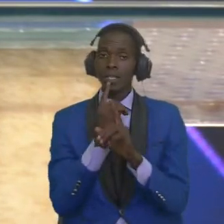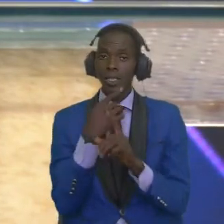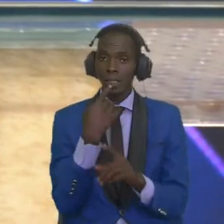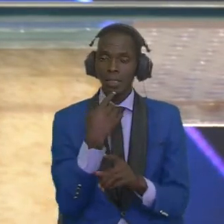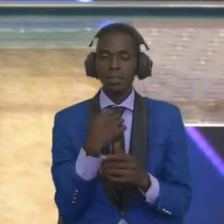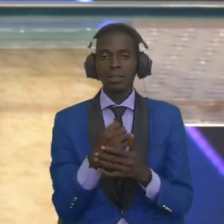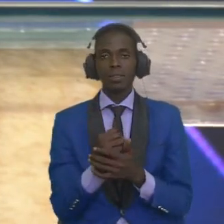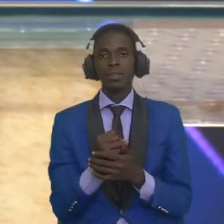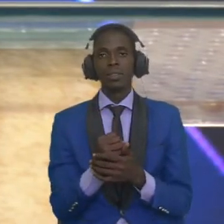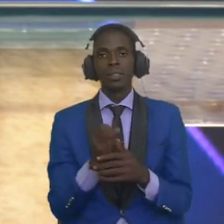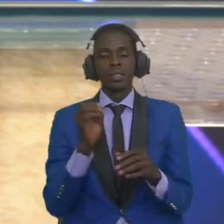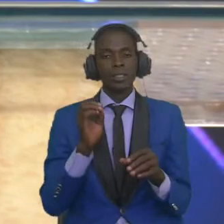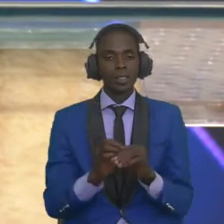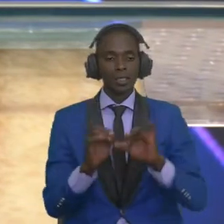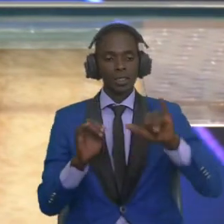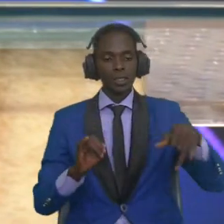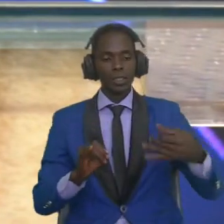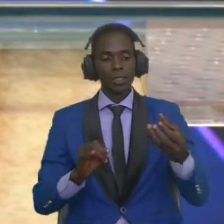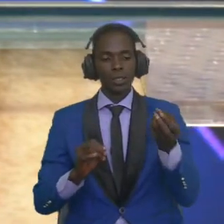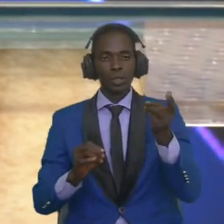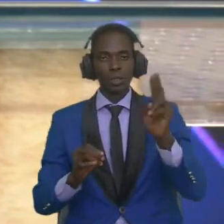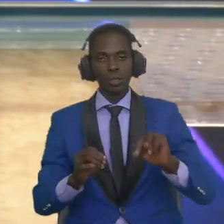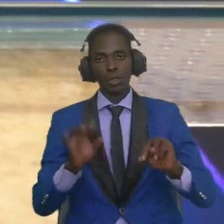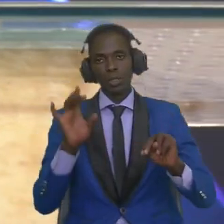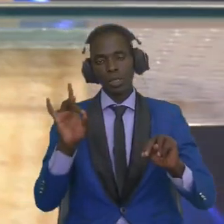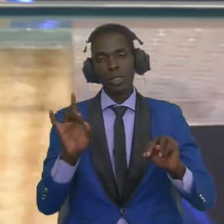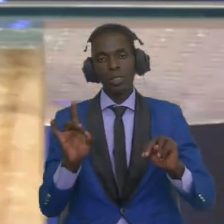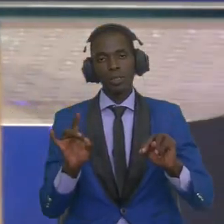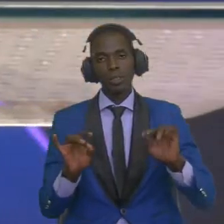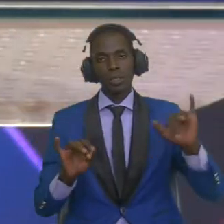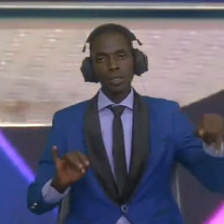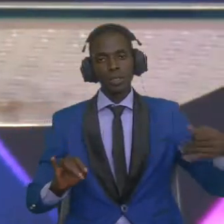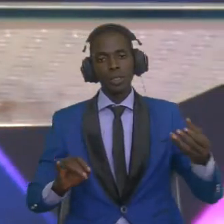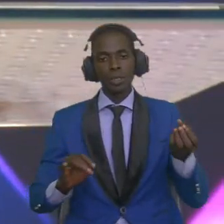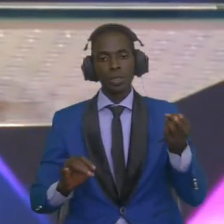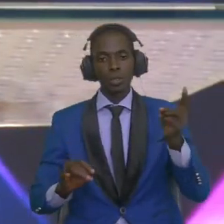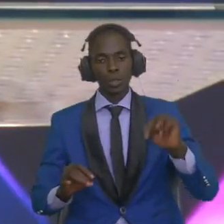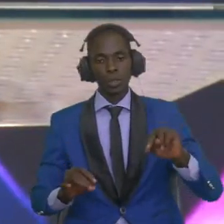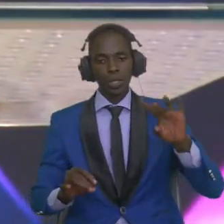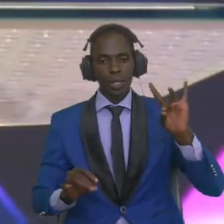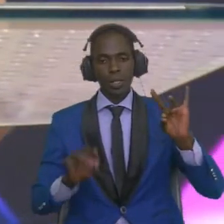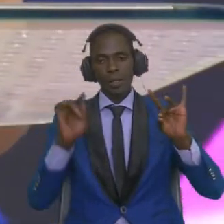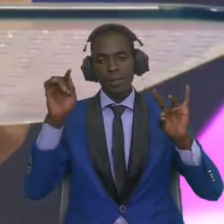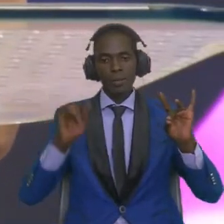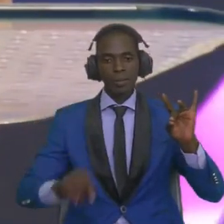in John chapter 8, verse 36,